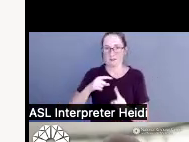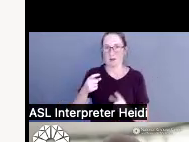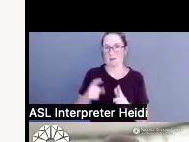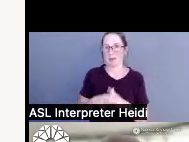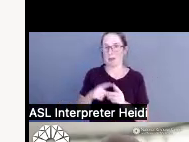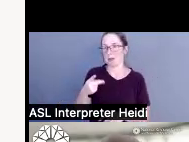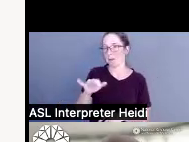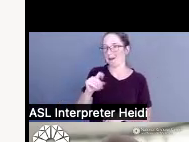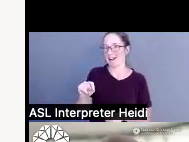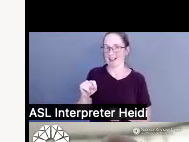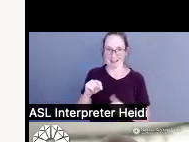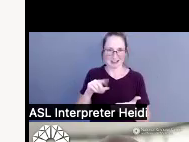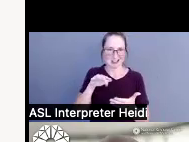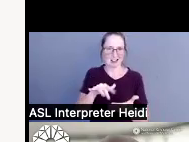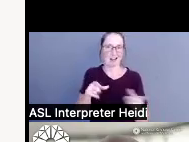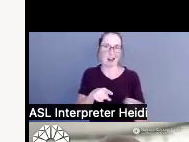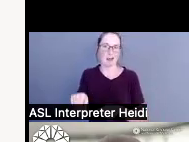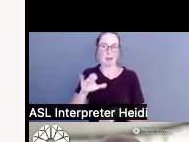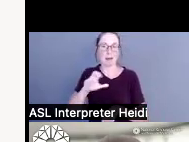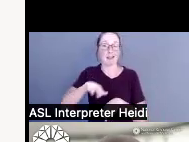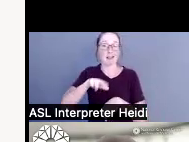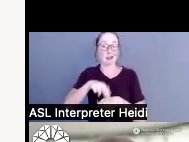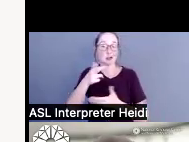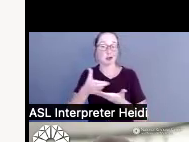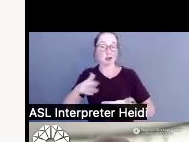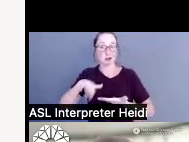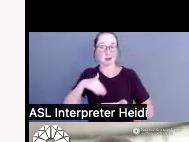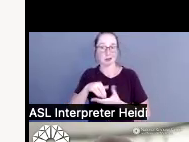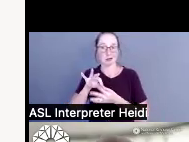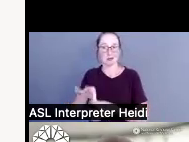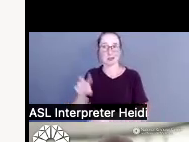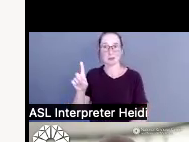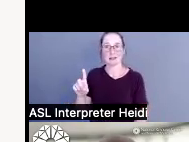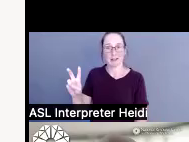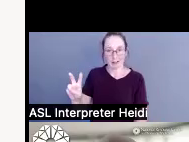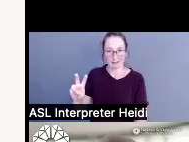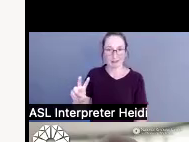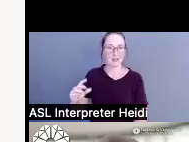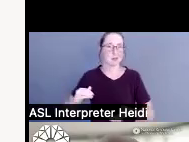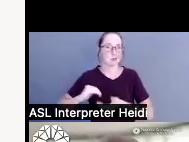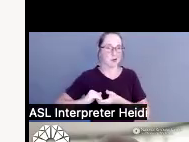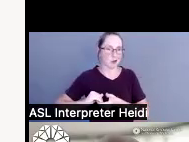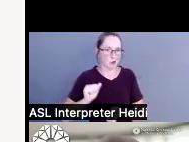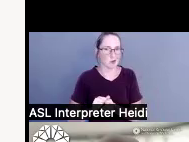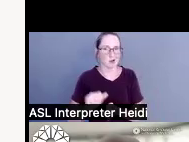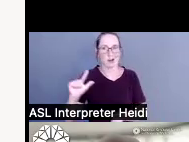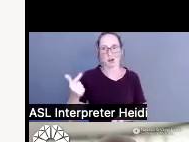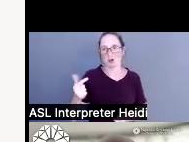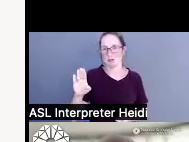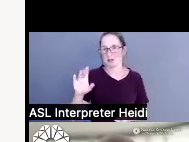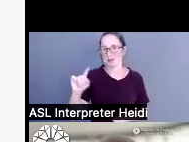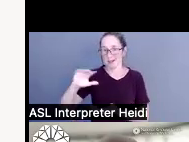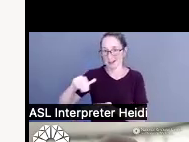study conducted by the National Resource Center on Domestic Violence in partnership with the LGBT